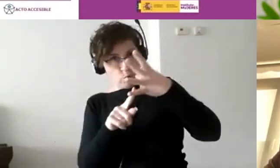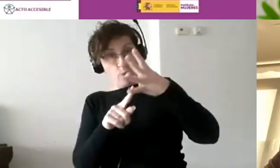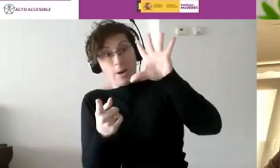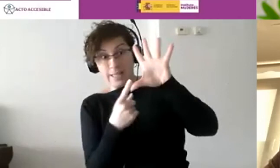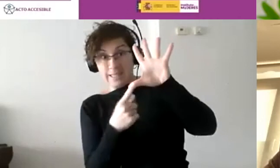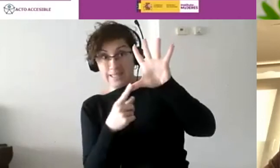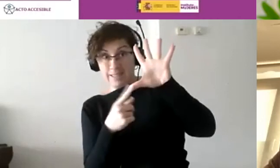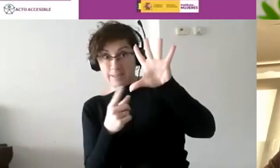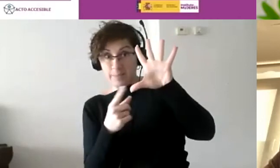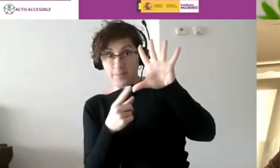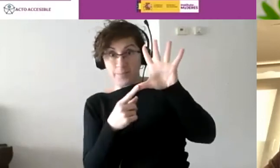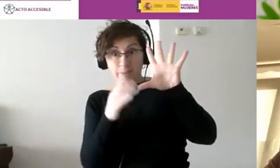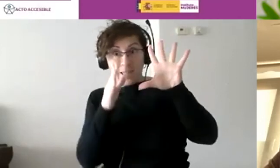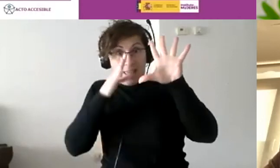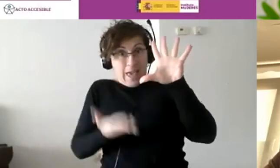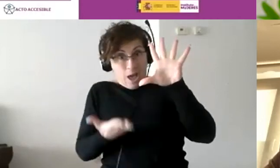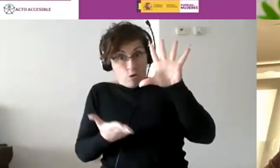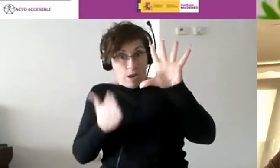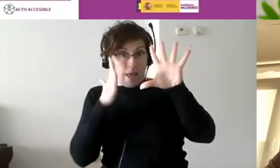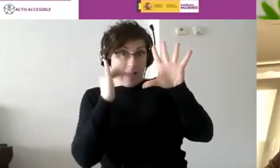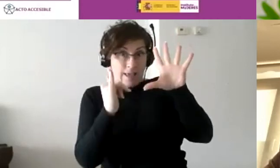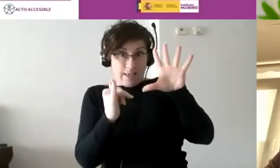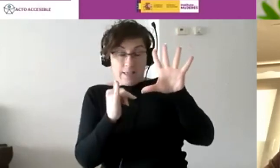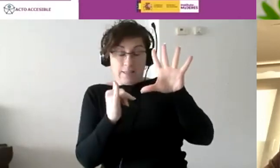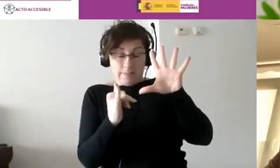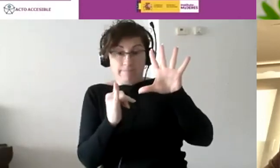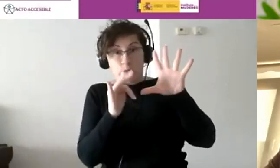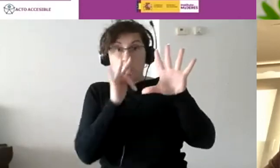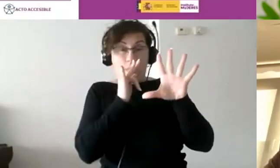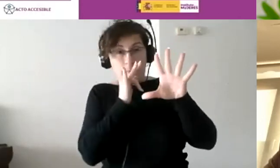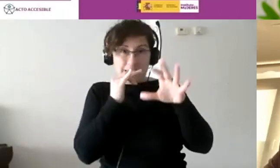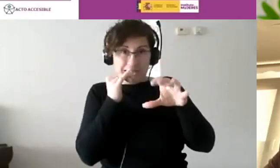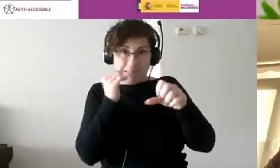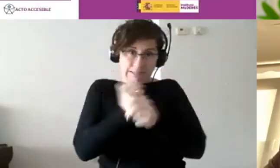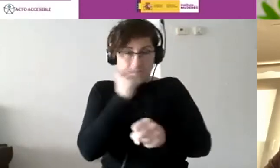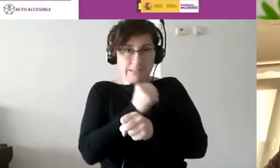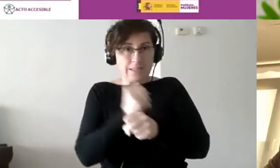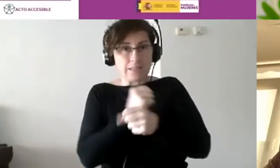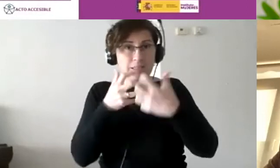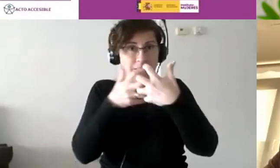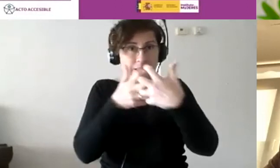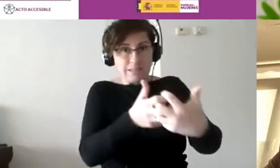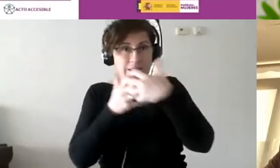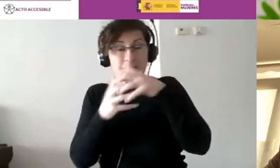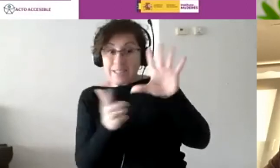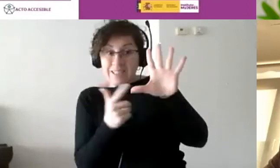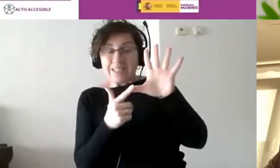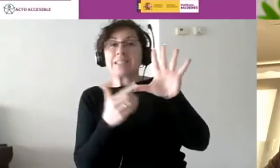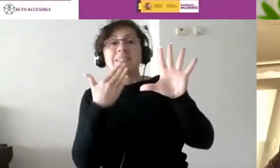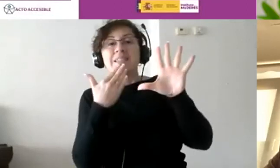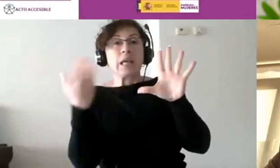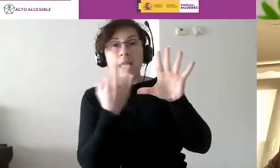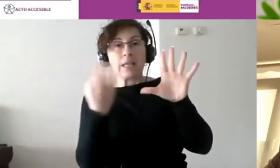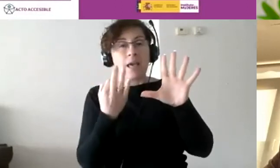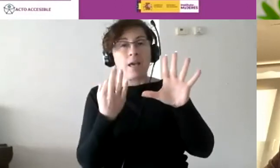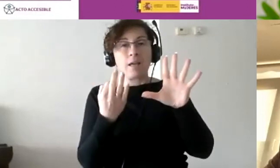education, health, treatment, and so on. And there is an item we're still fighting for,